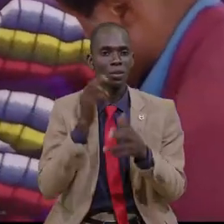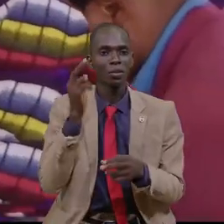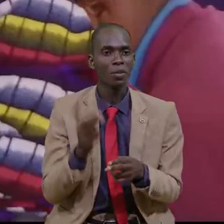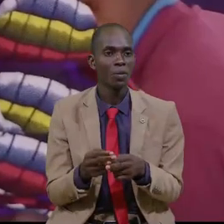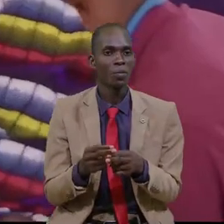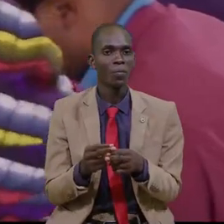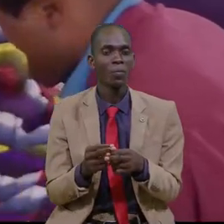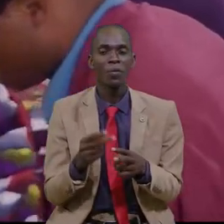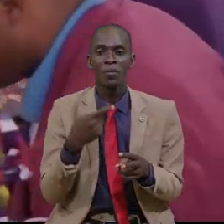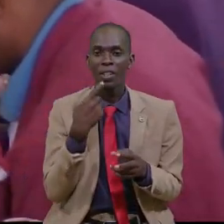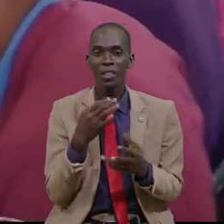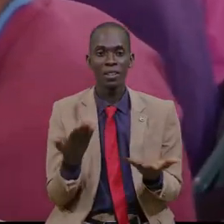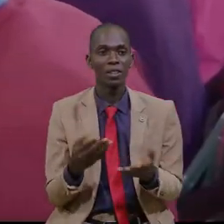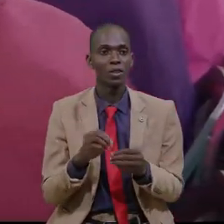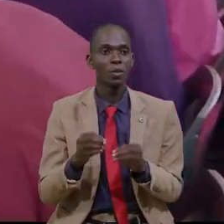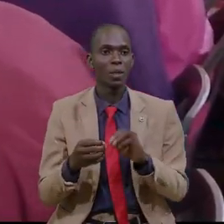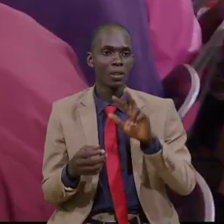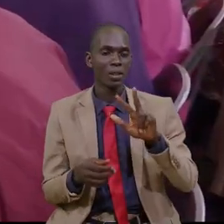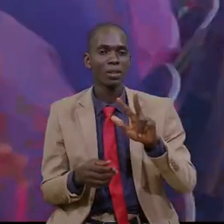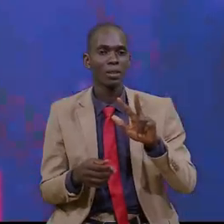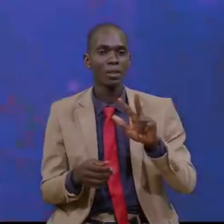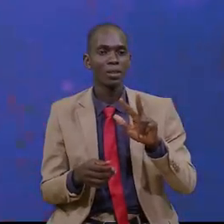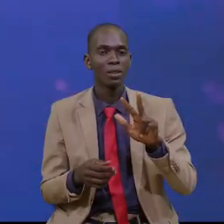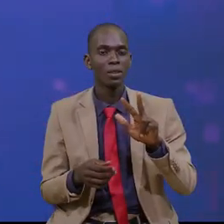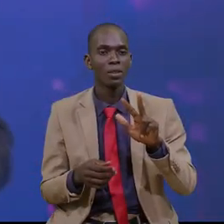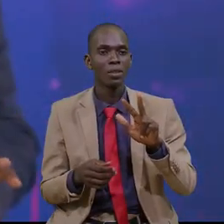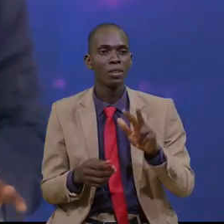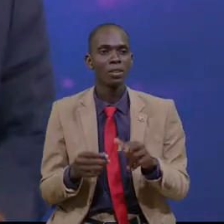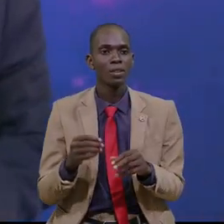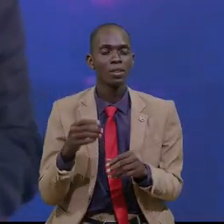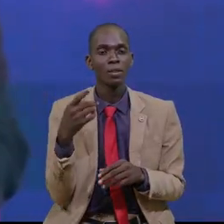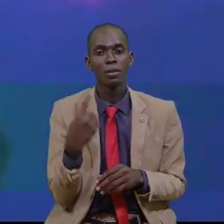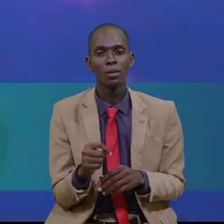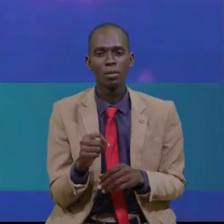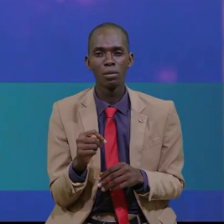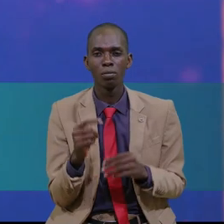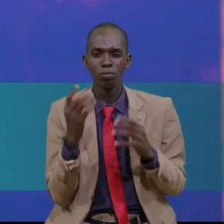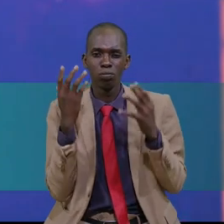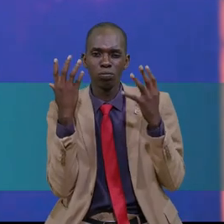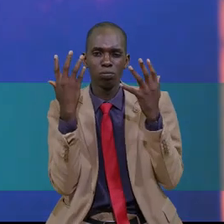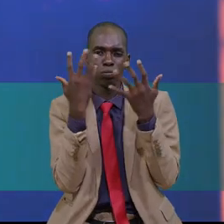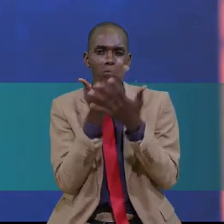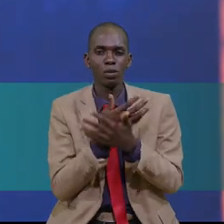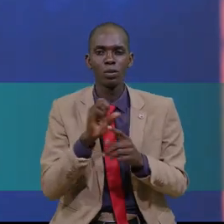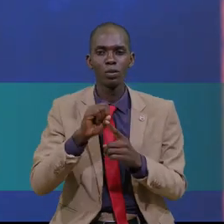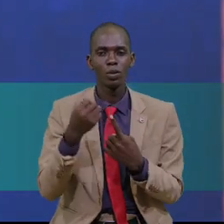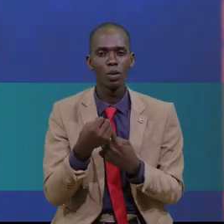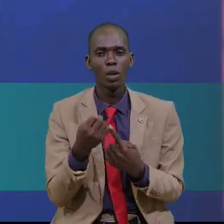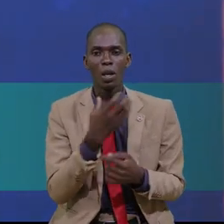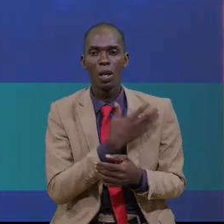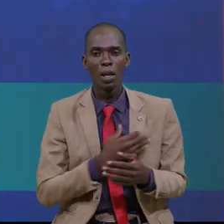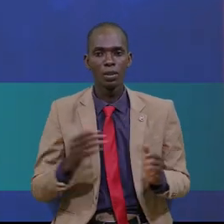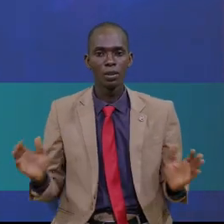three here. Number three, we're looking at the gloomy situation and exhortation